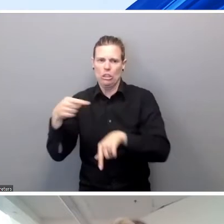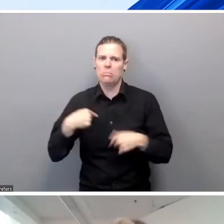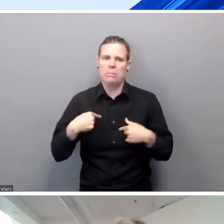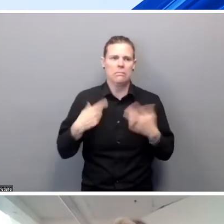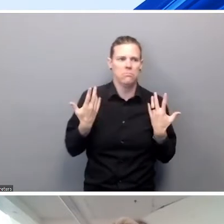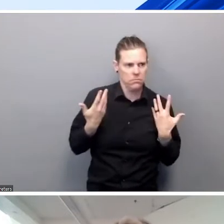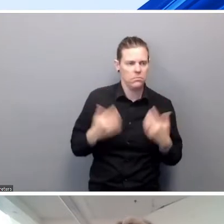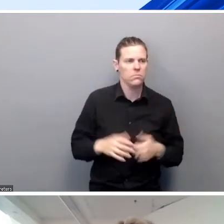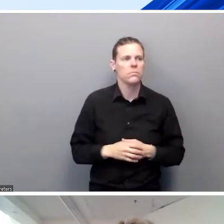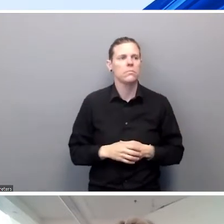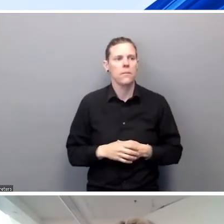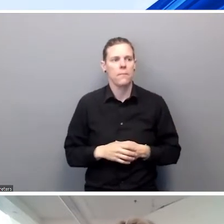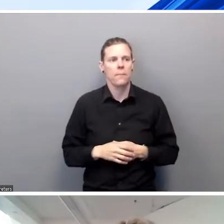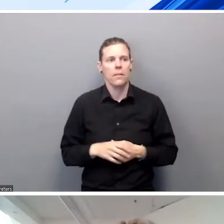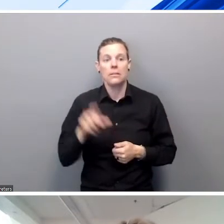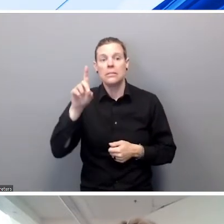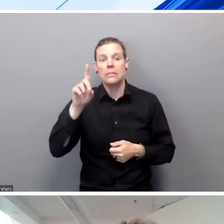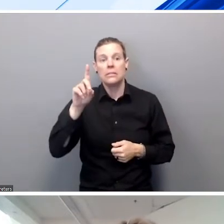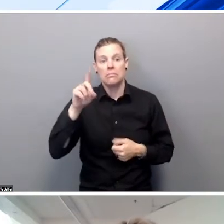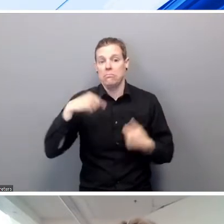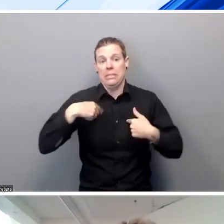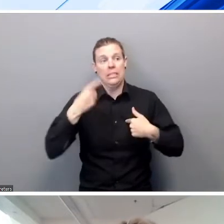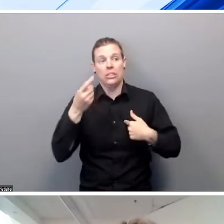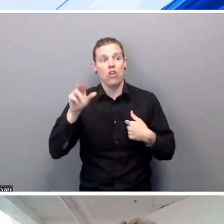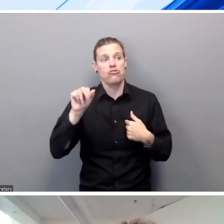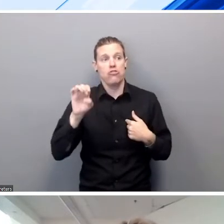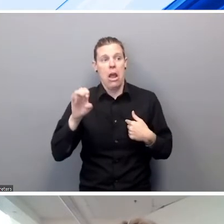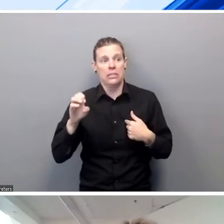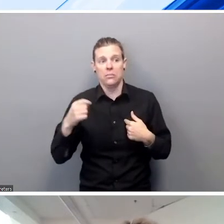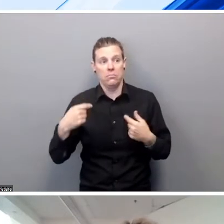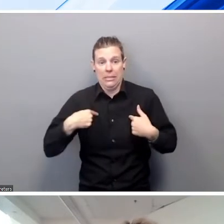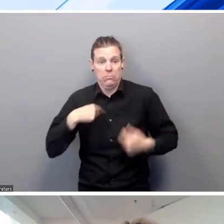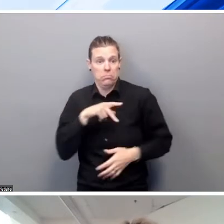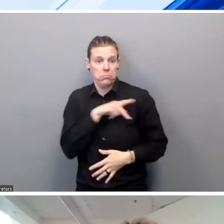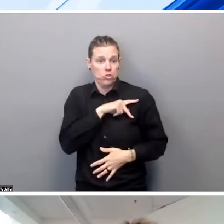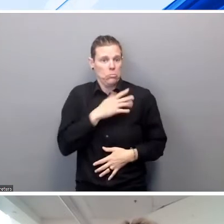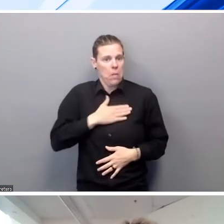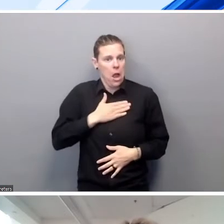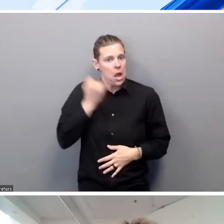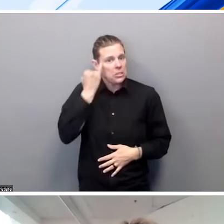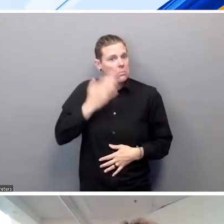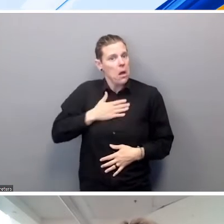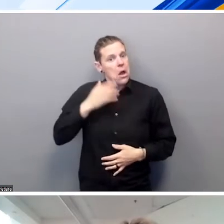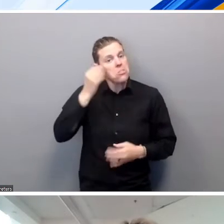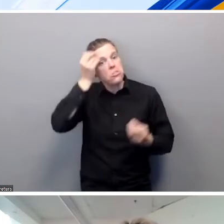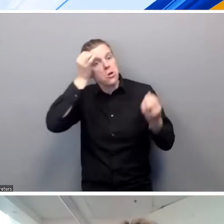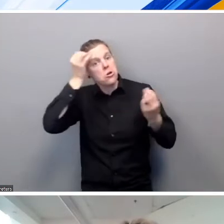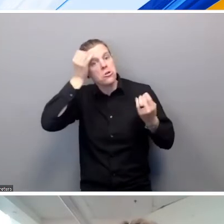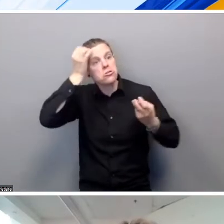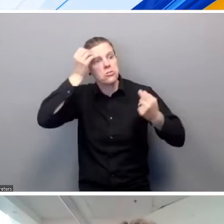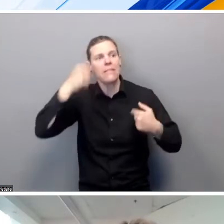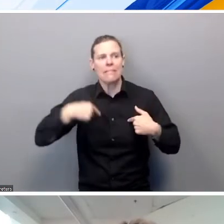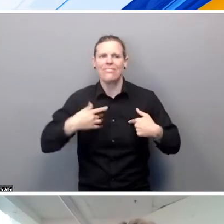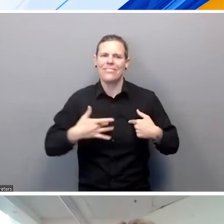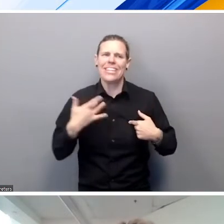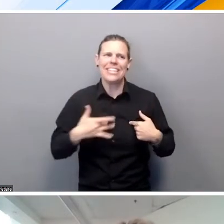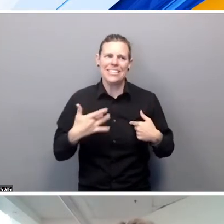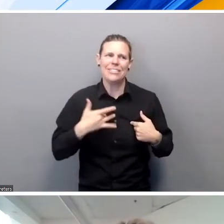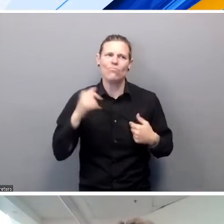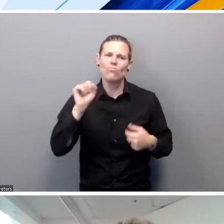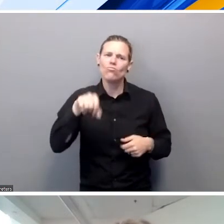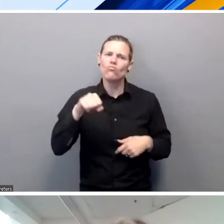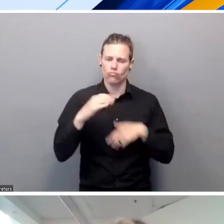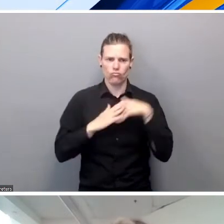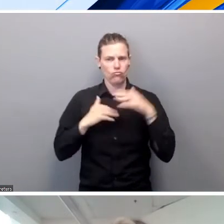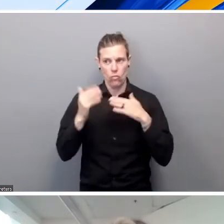who doesn't work for anybody, my own personal opinion is I would feel much more comfortable myself going